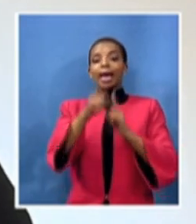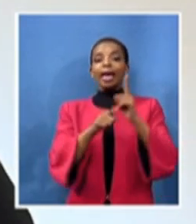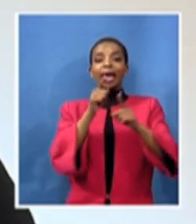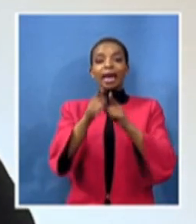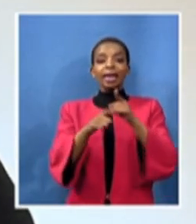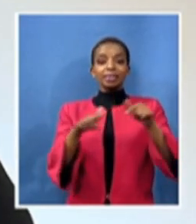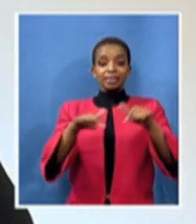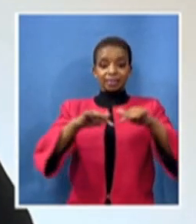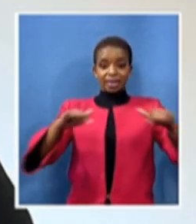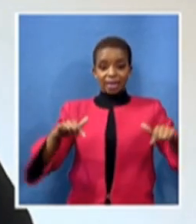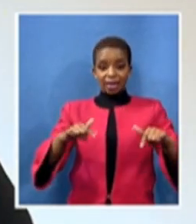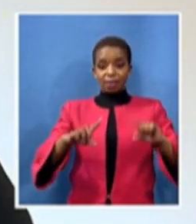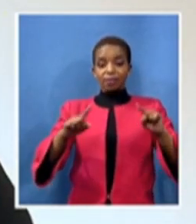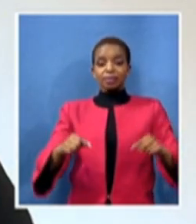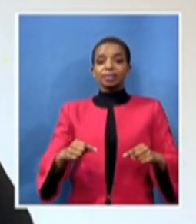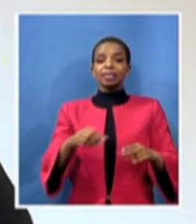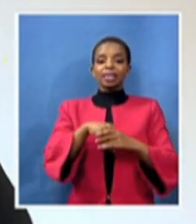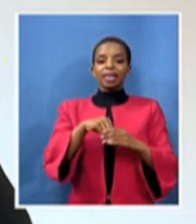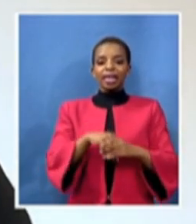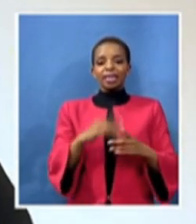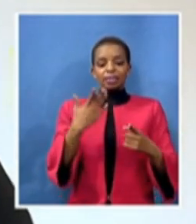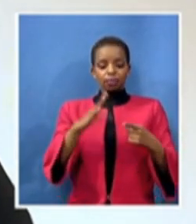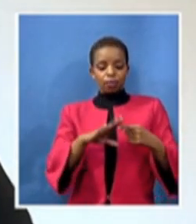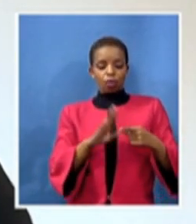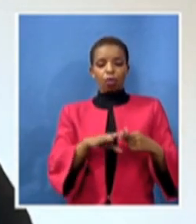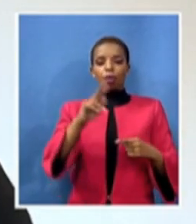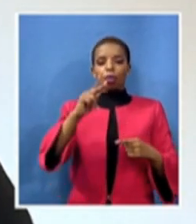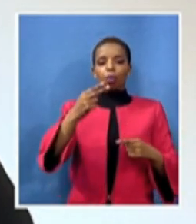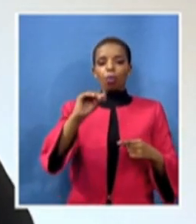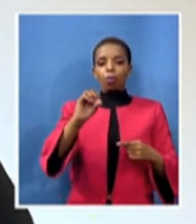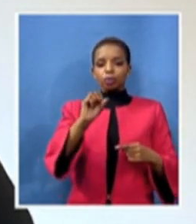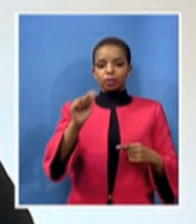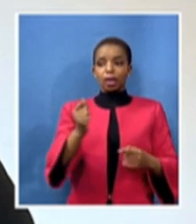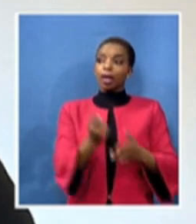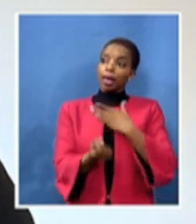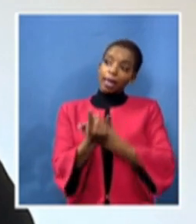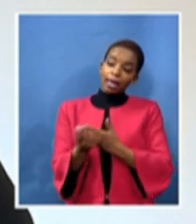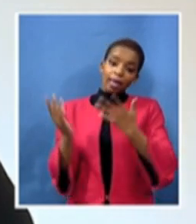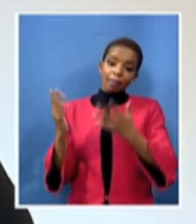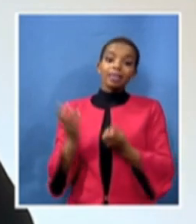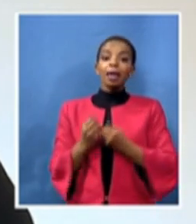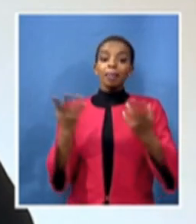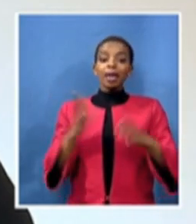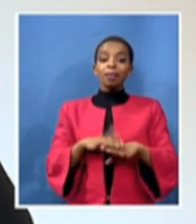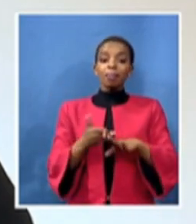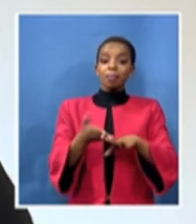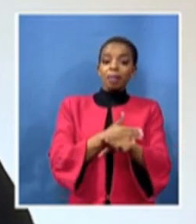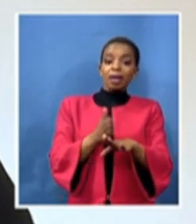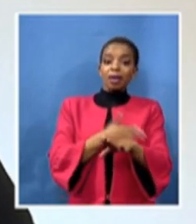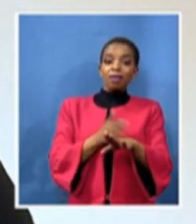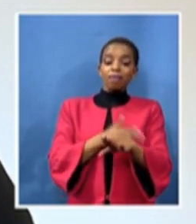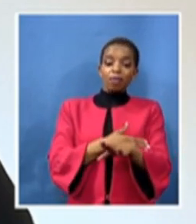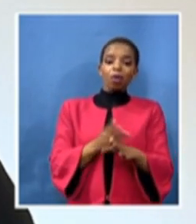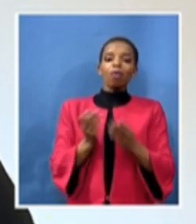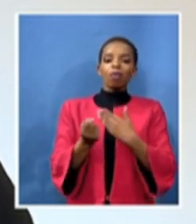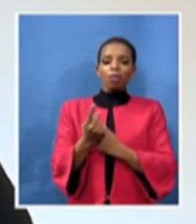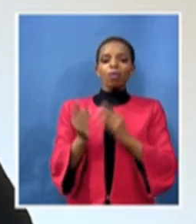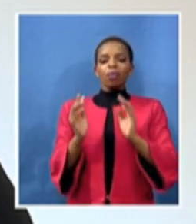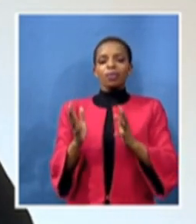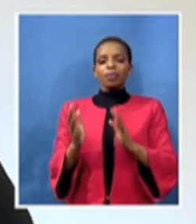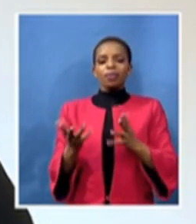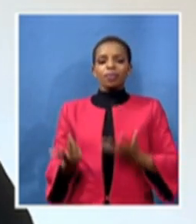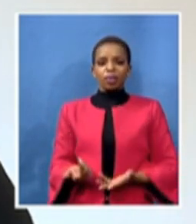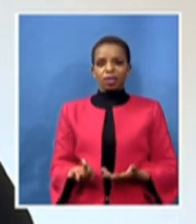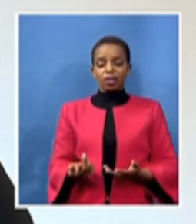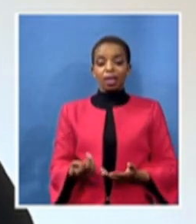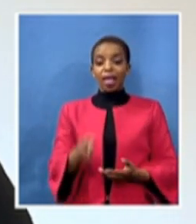Khosa, and there were many others before him. The matter must be investigated expeditiously for the family and